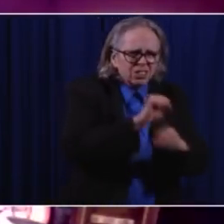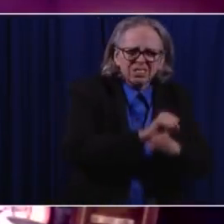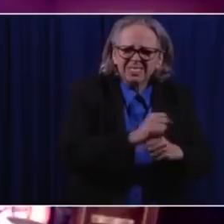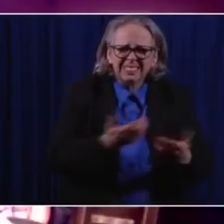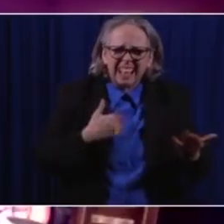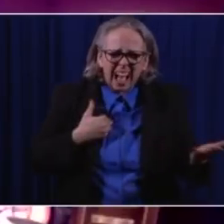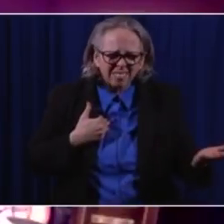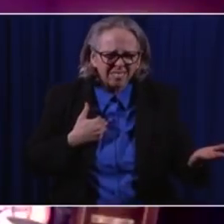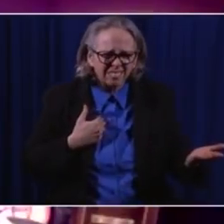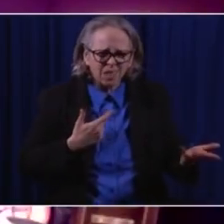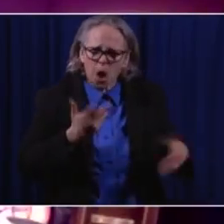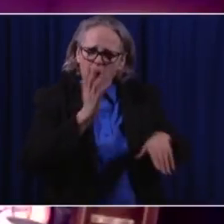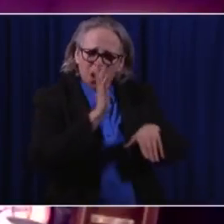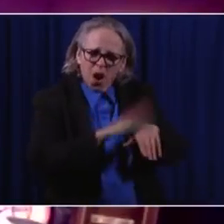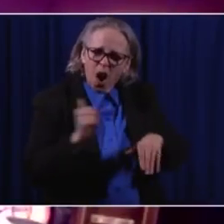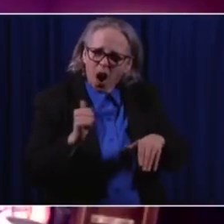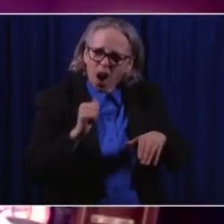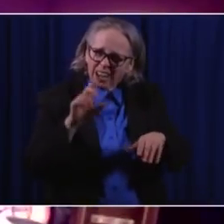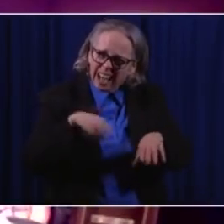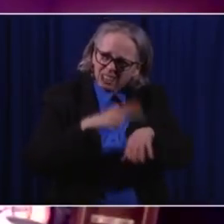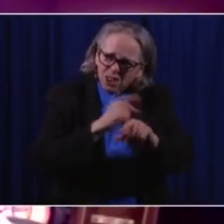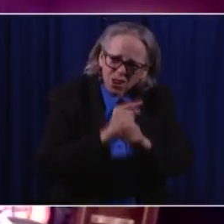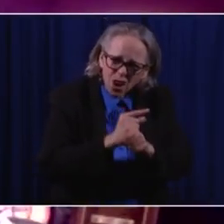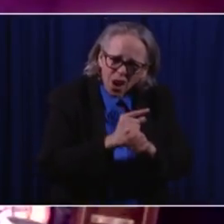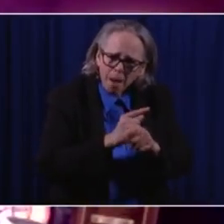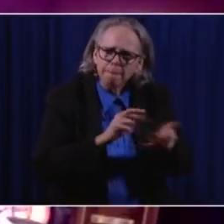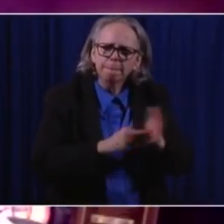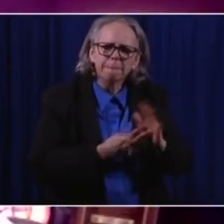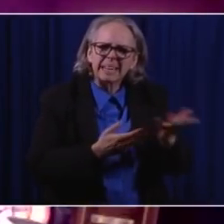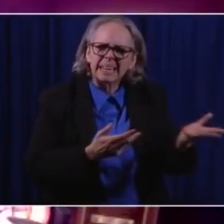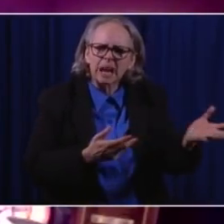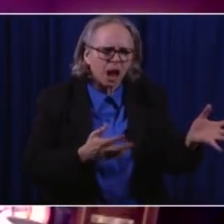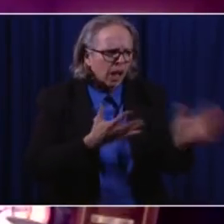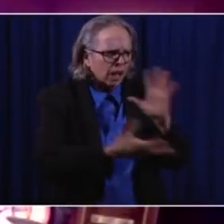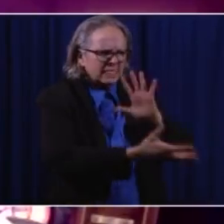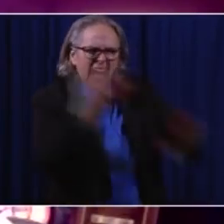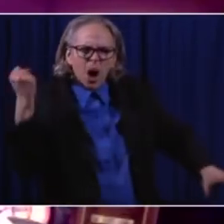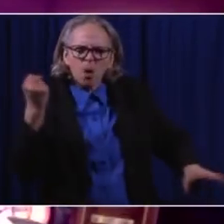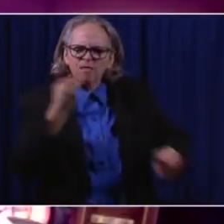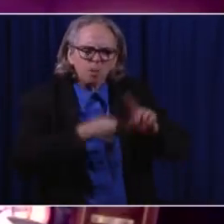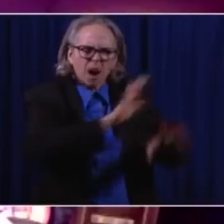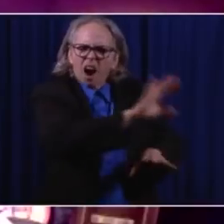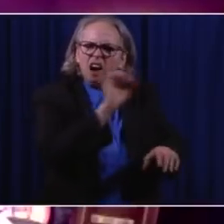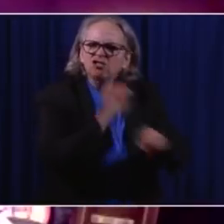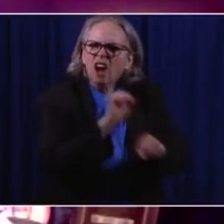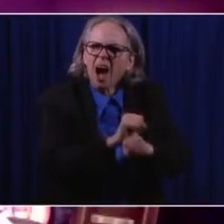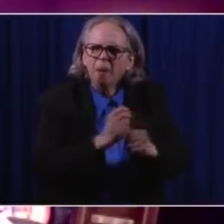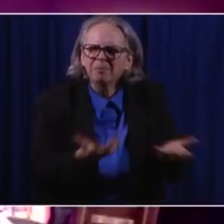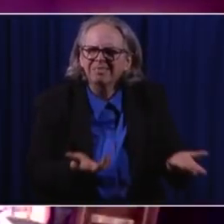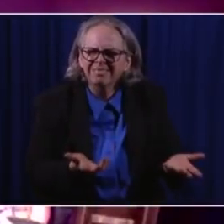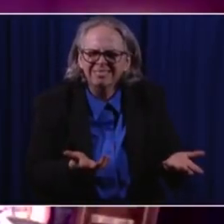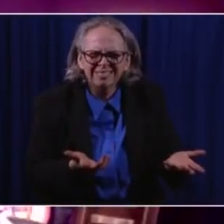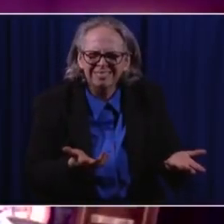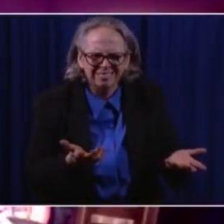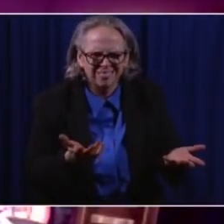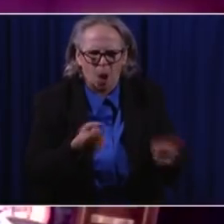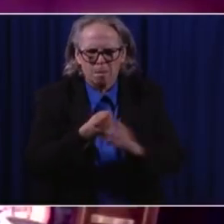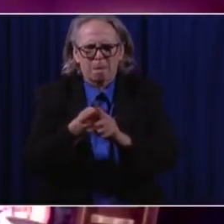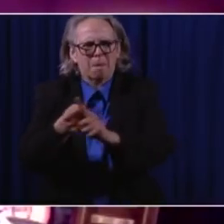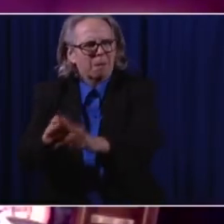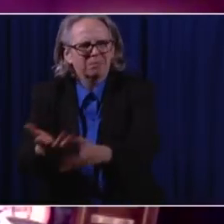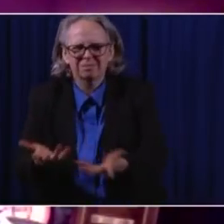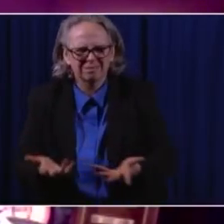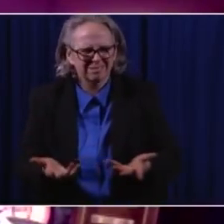those positions where we need them. So there is no magic bench that's sitting around with a lot of players that can just come